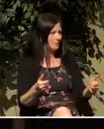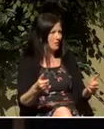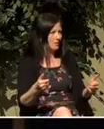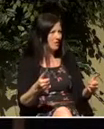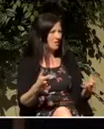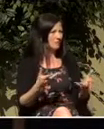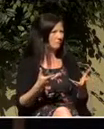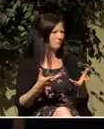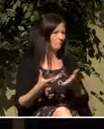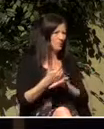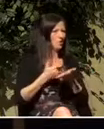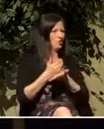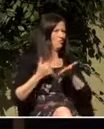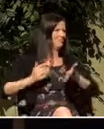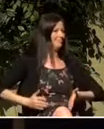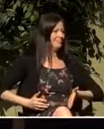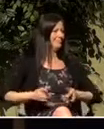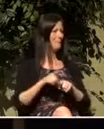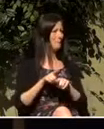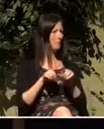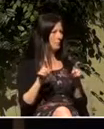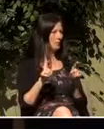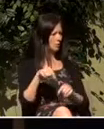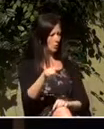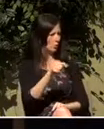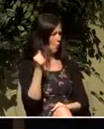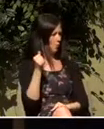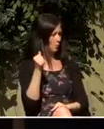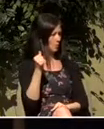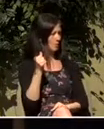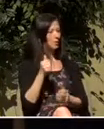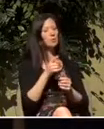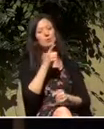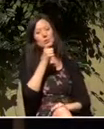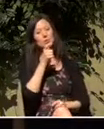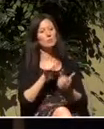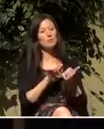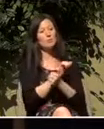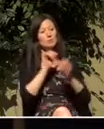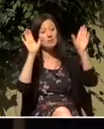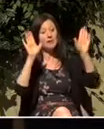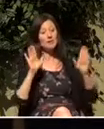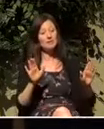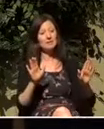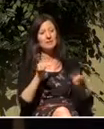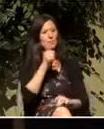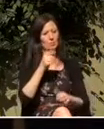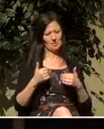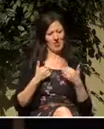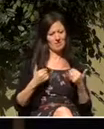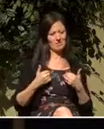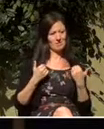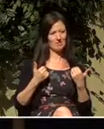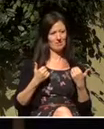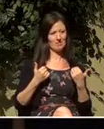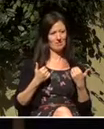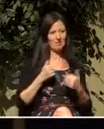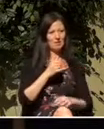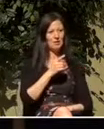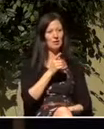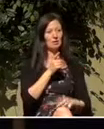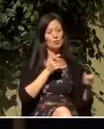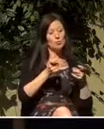that. Instead, the greatest among you should be like the youngest, the one who rules like the one who